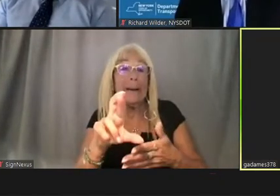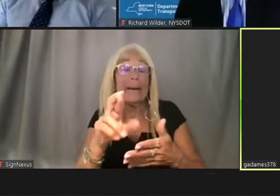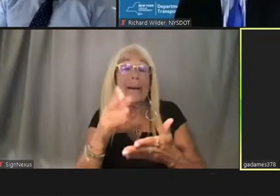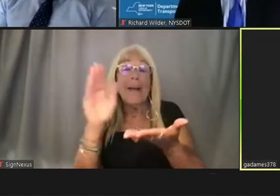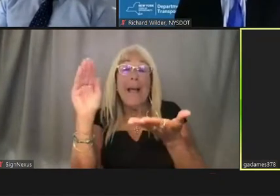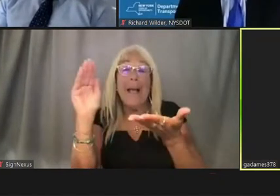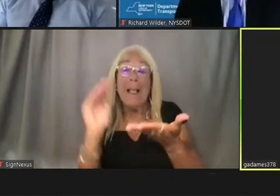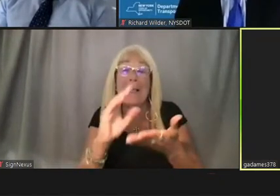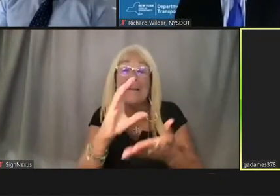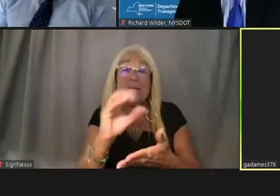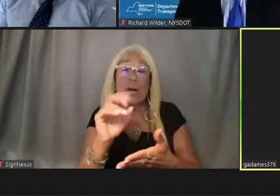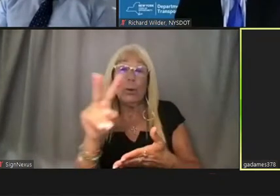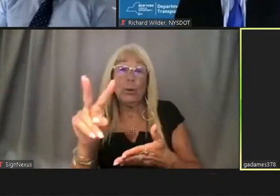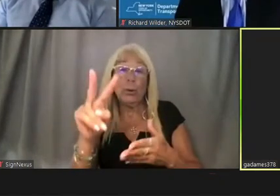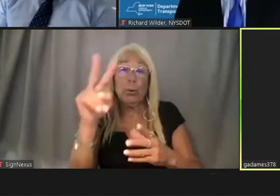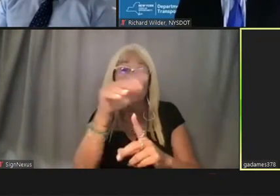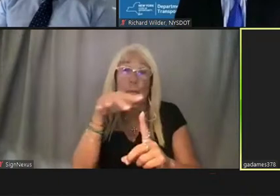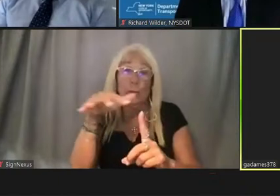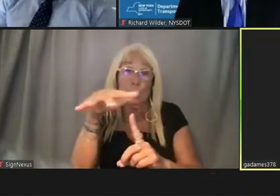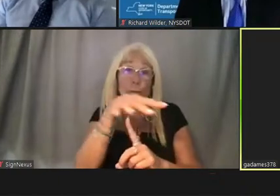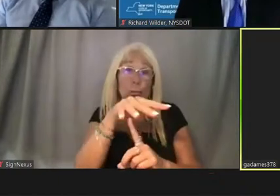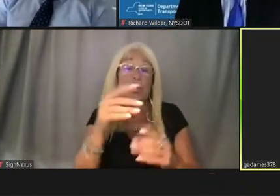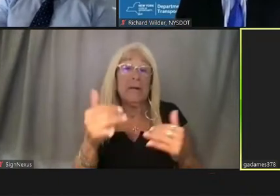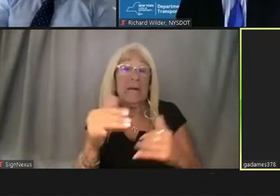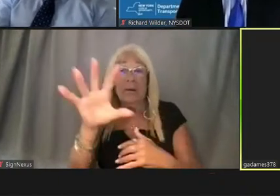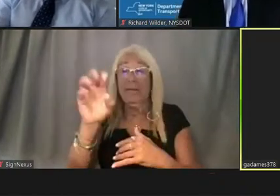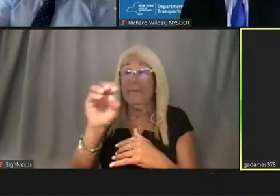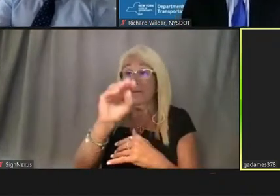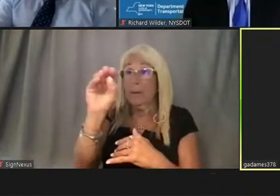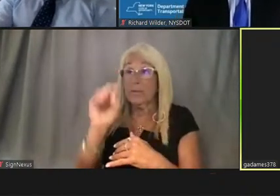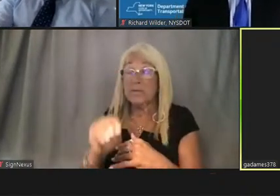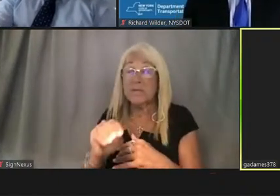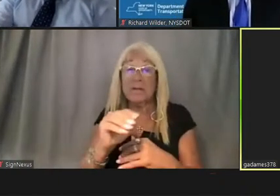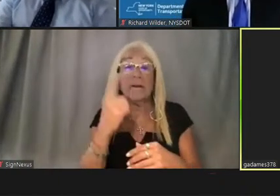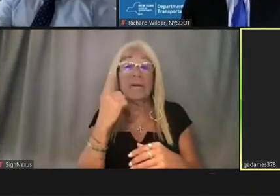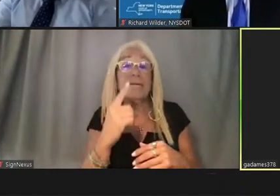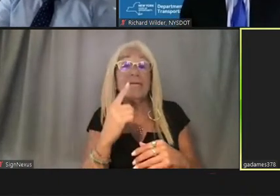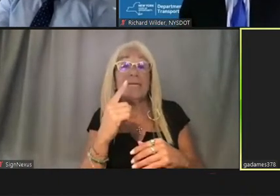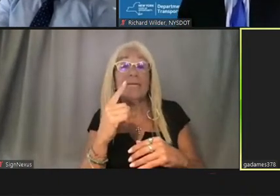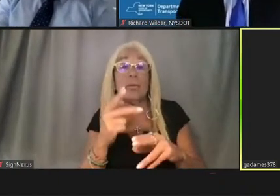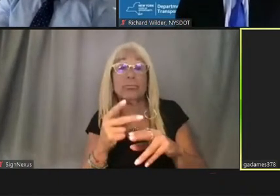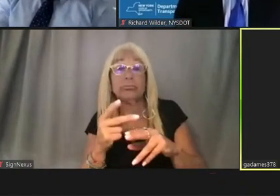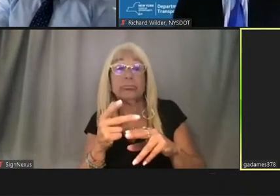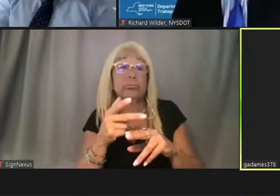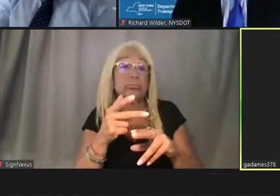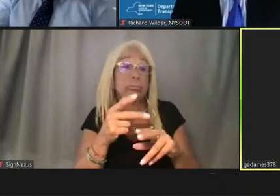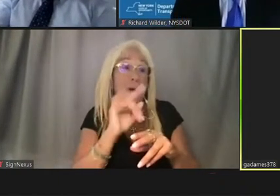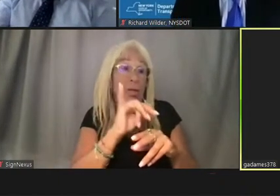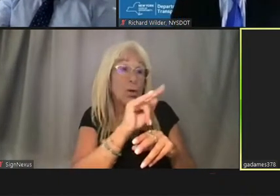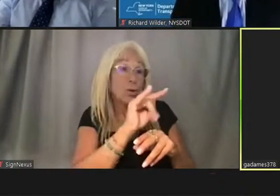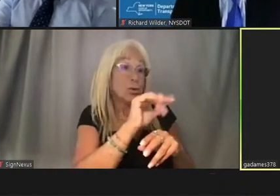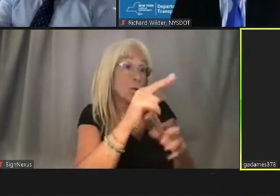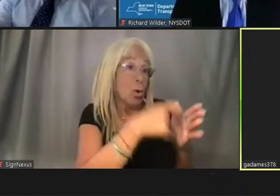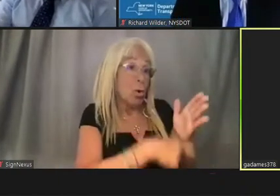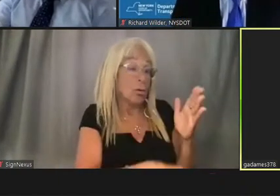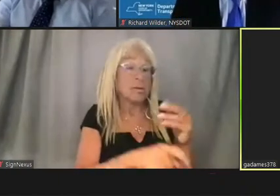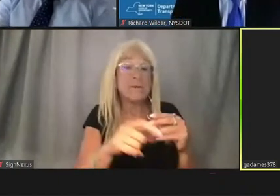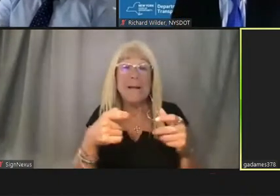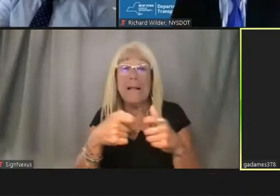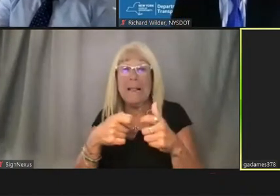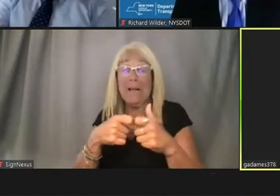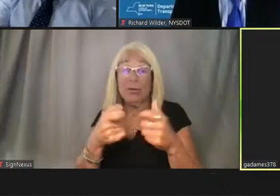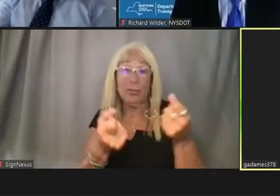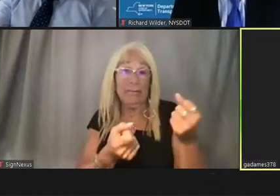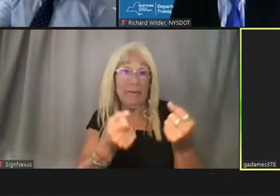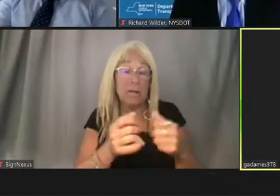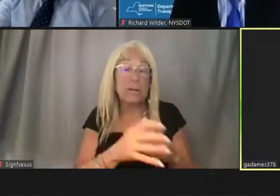emissions right at a rate of 50 50 percent for crossing those tolls for electric vehicles by doing that you